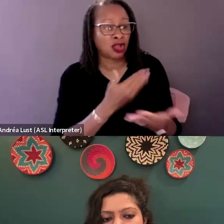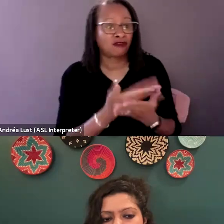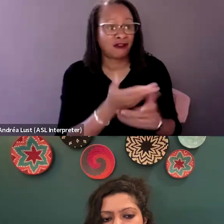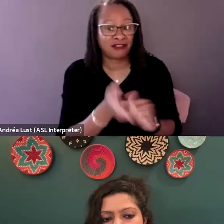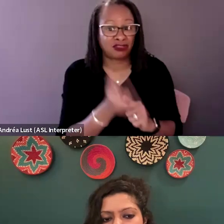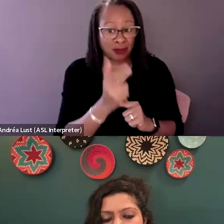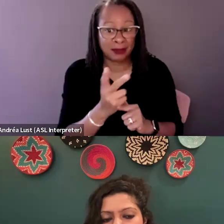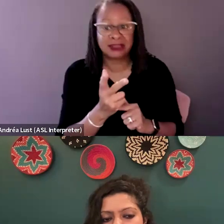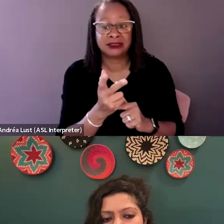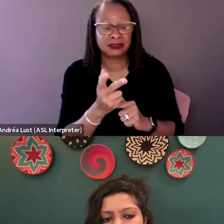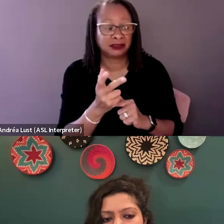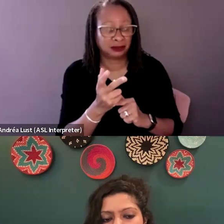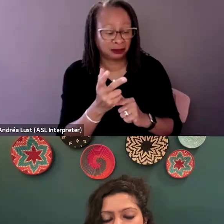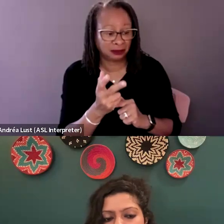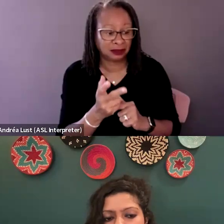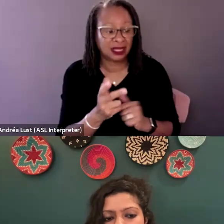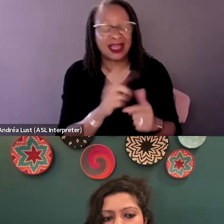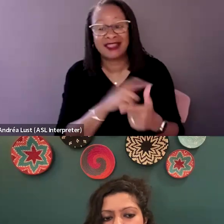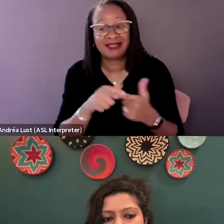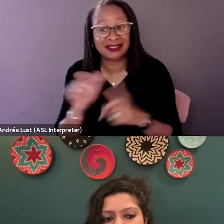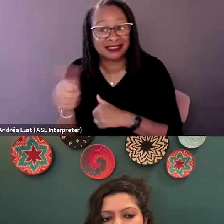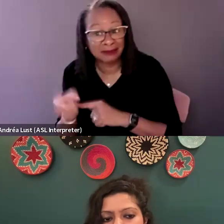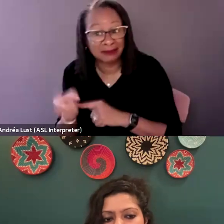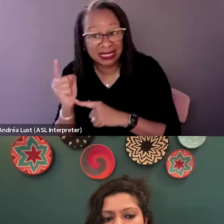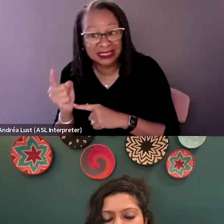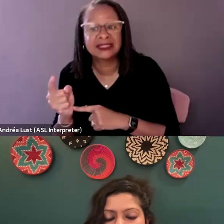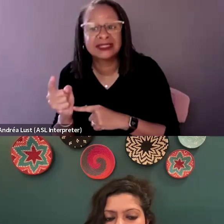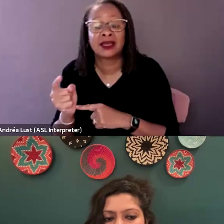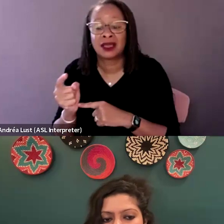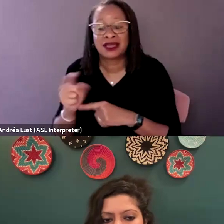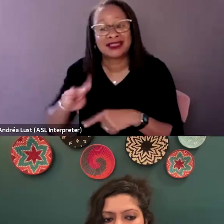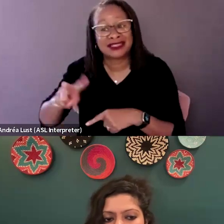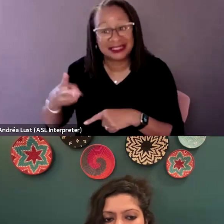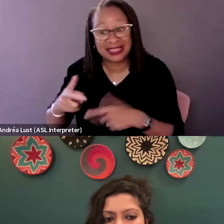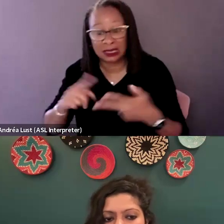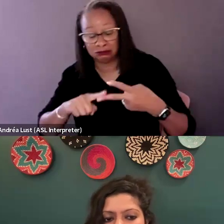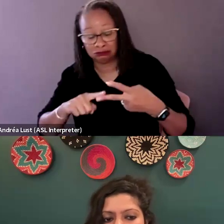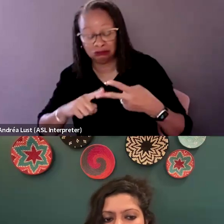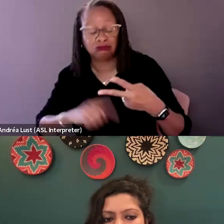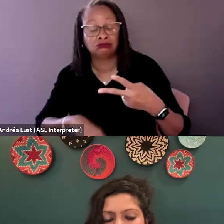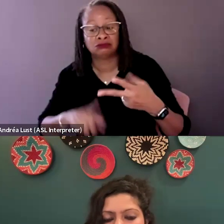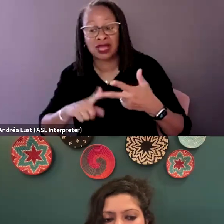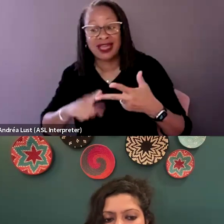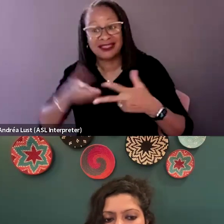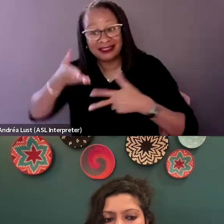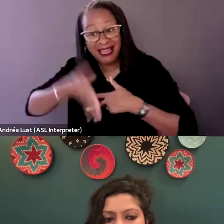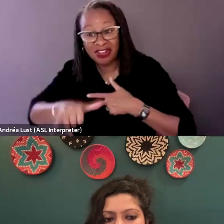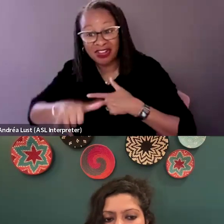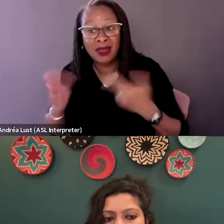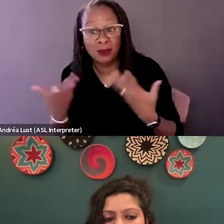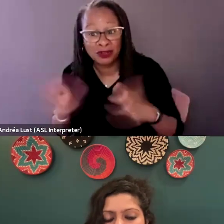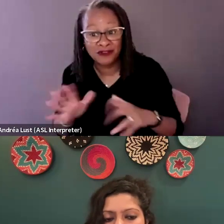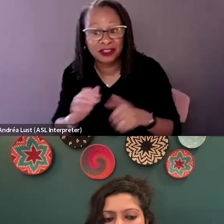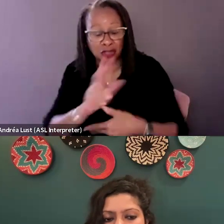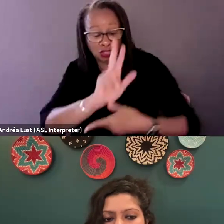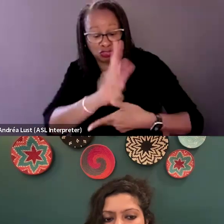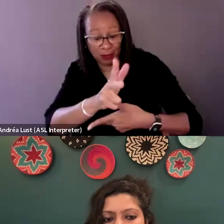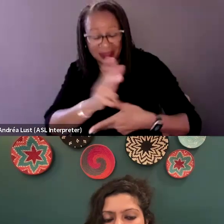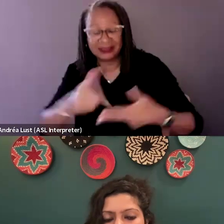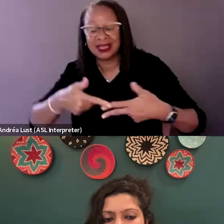of nonfiction filmmaking that doesn't adhere to those kinds of norms of just being about a certain kind